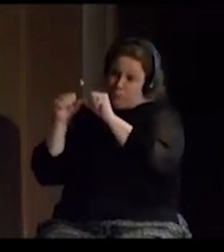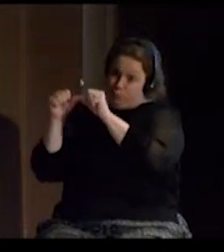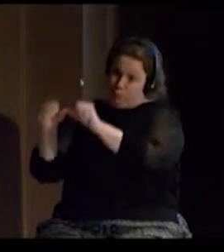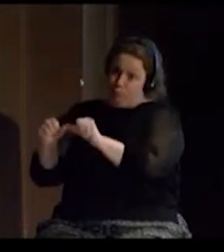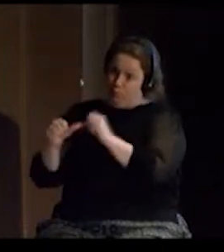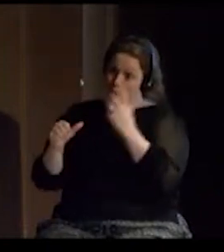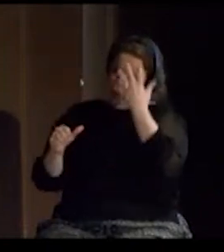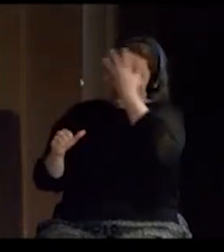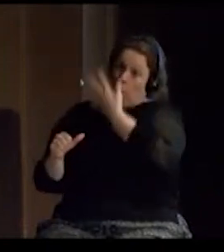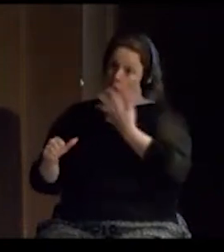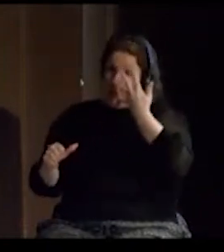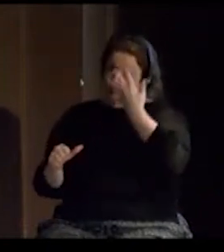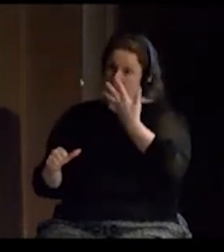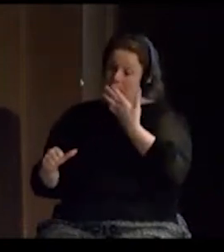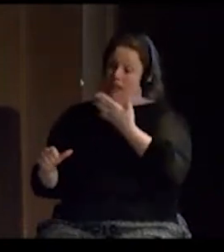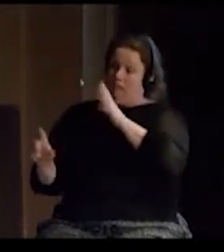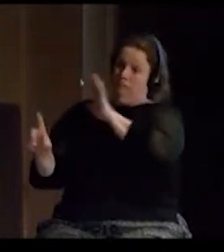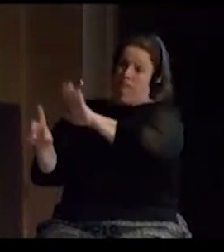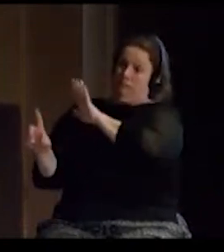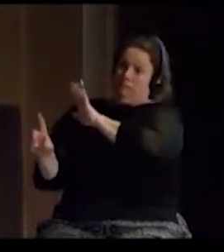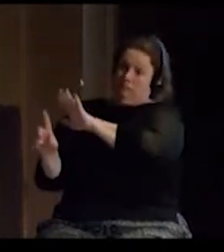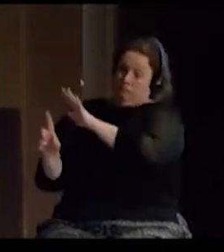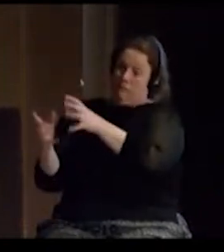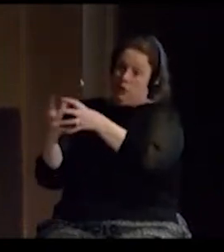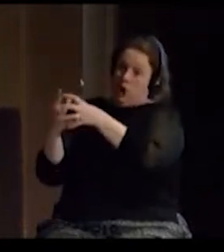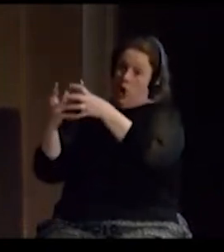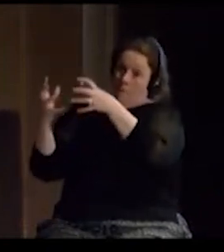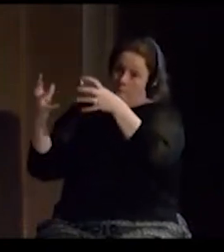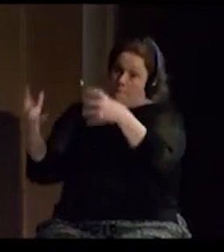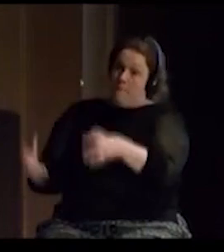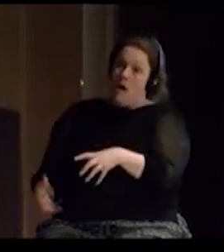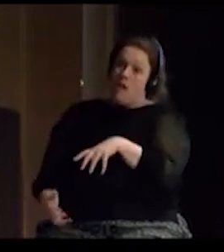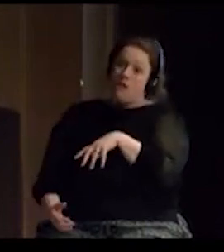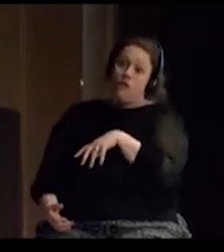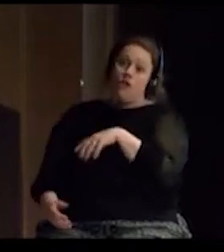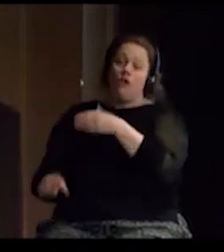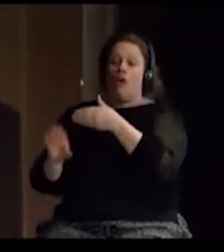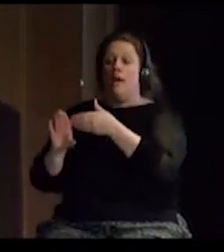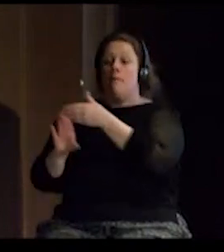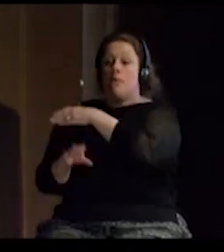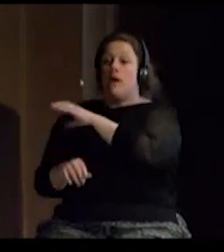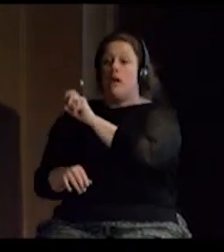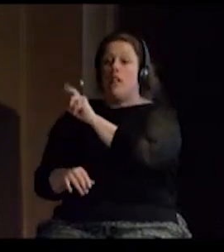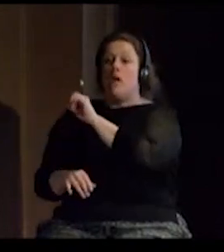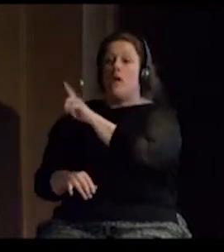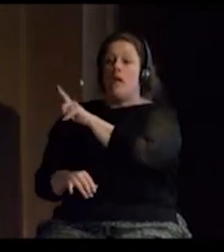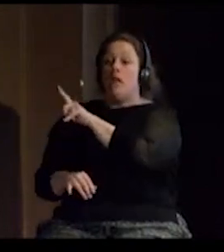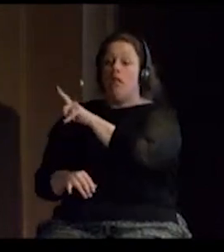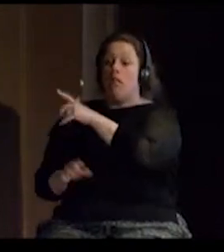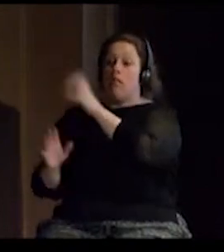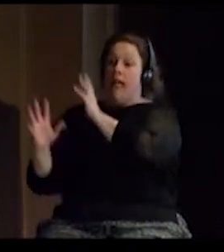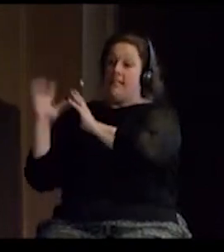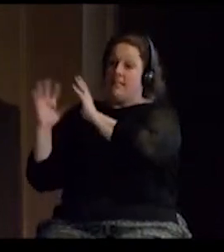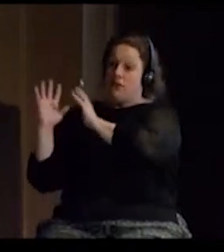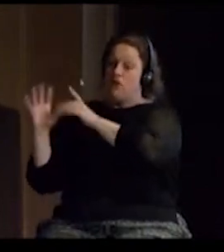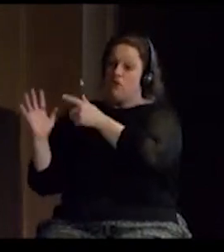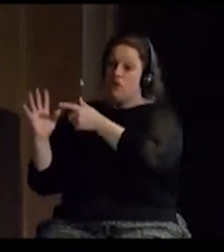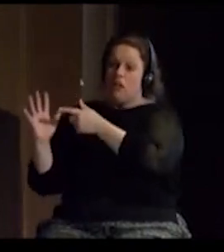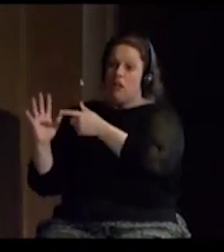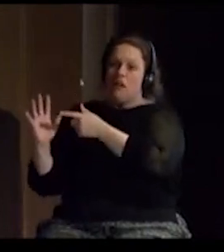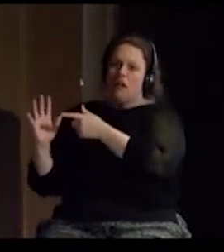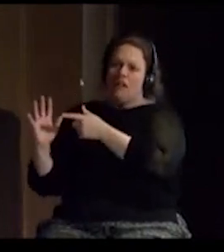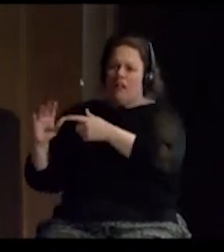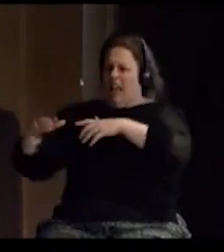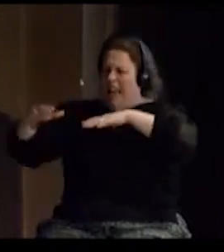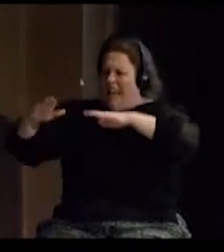looking the way that he did with so much pre-colonial ancestry, really, so far late in time,